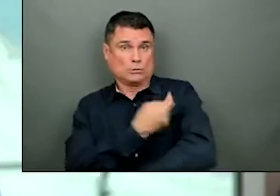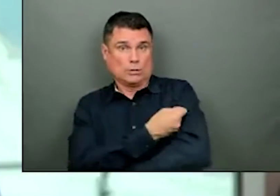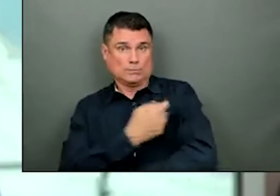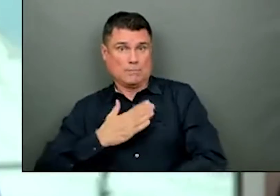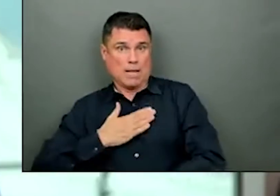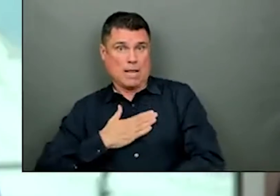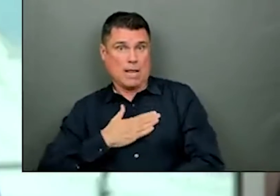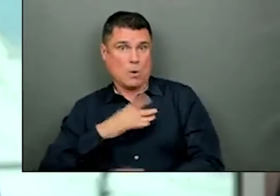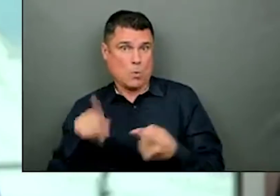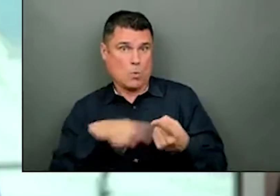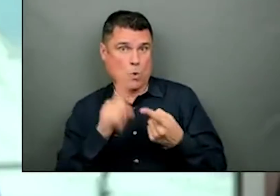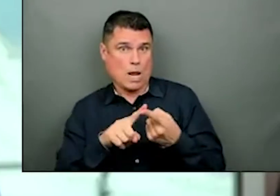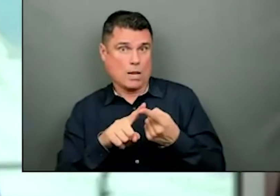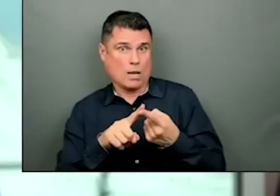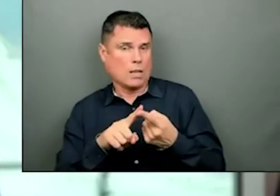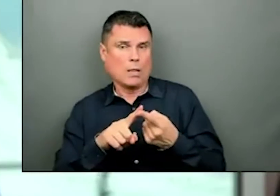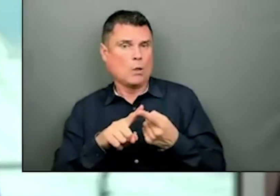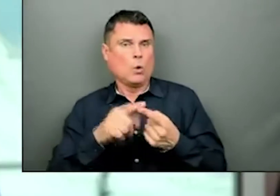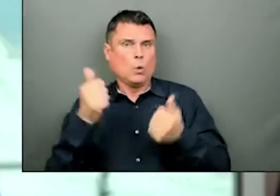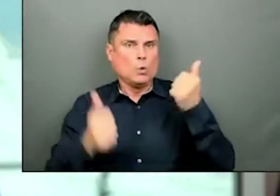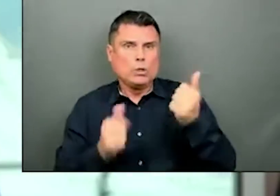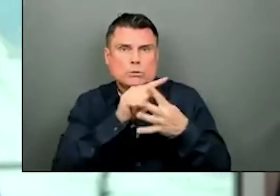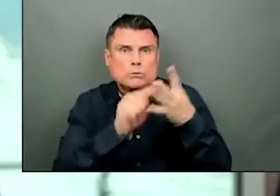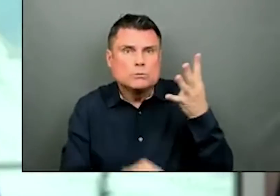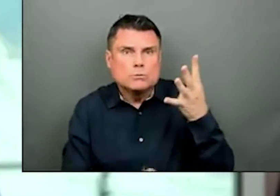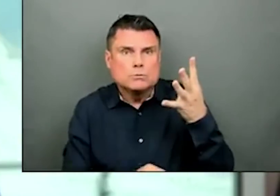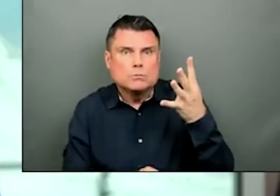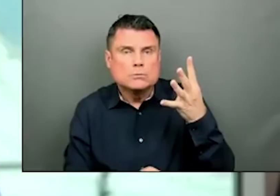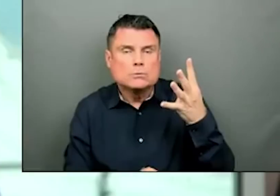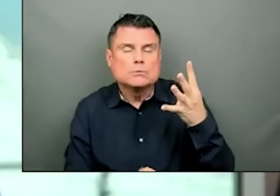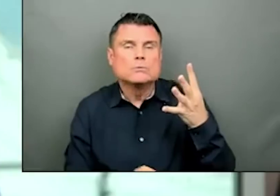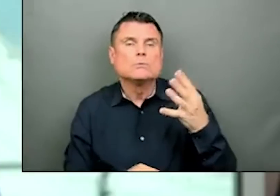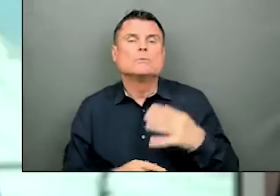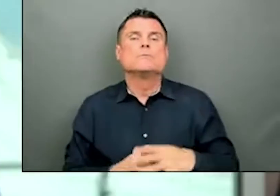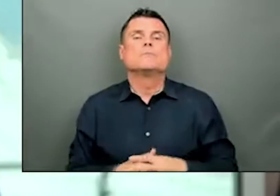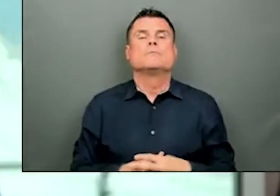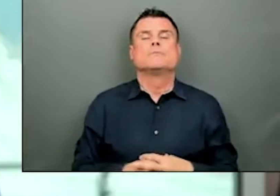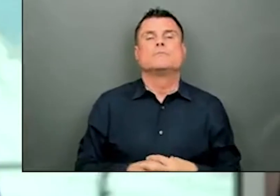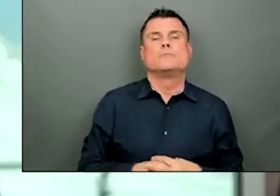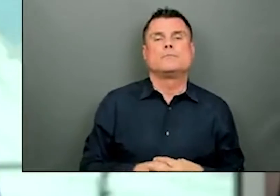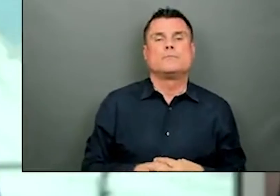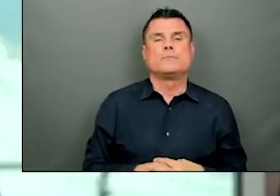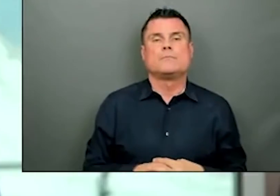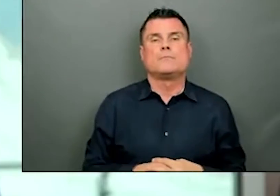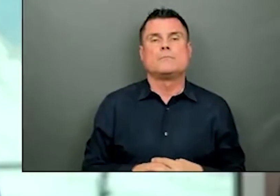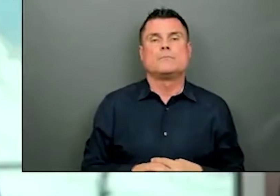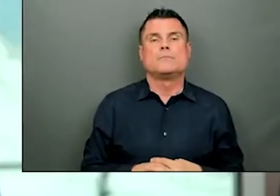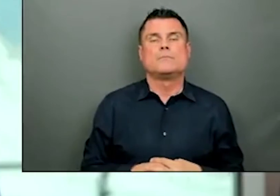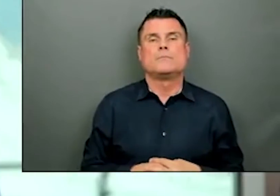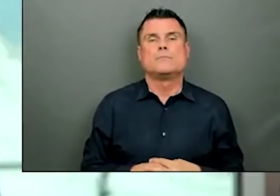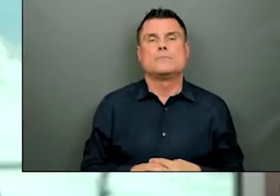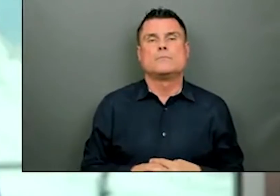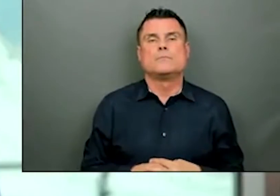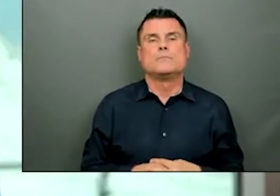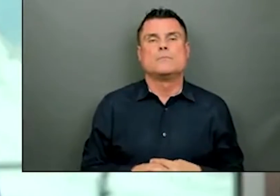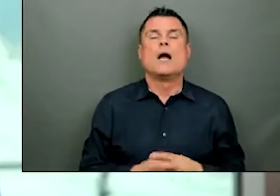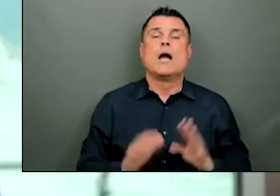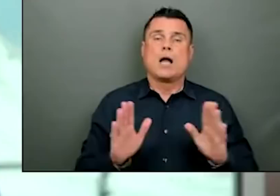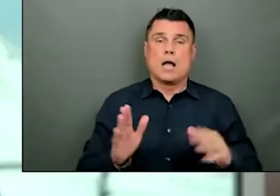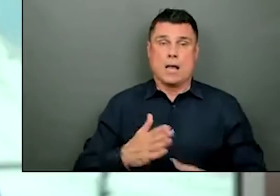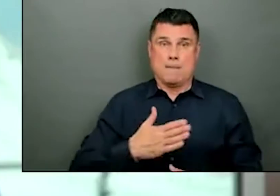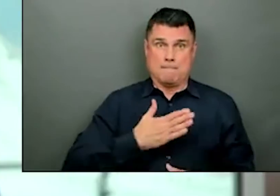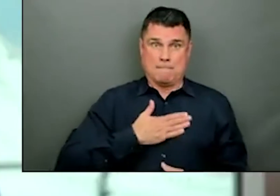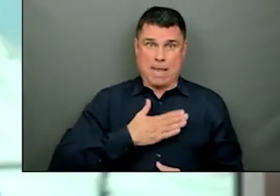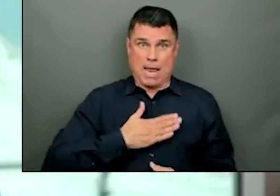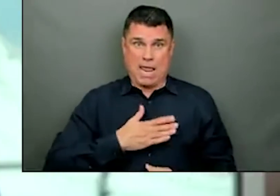vaccine? And the answer is we're still working on that, and we have some time to figure that out, to make the